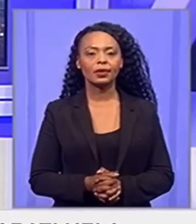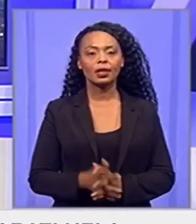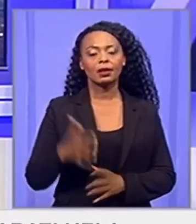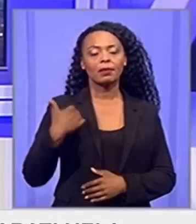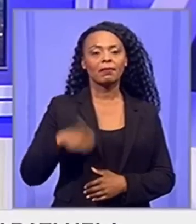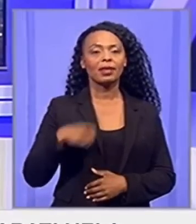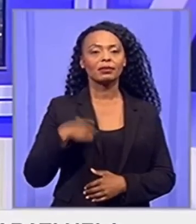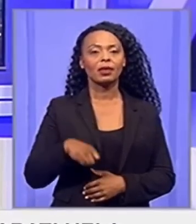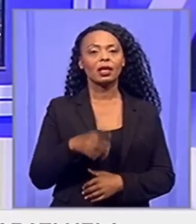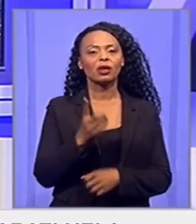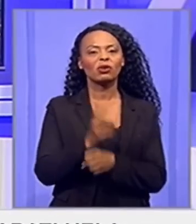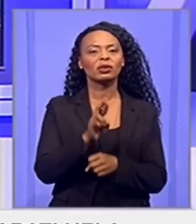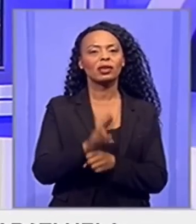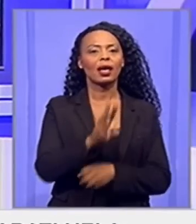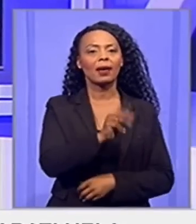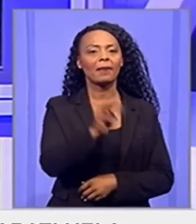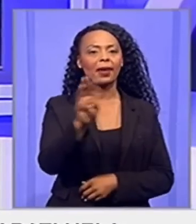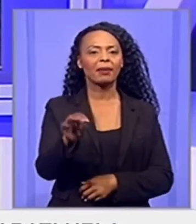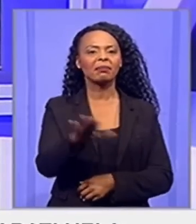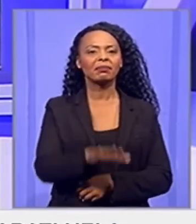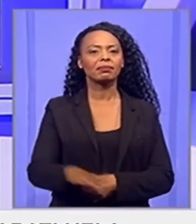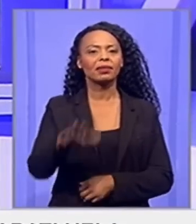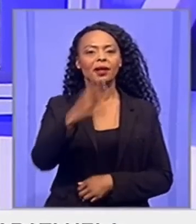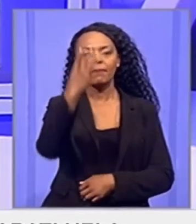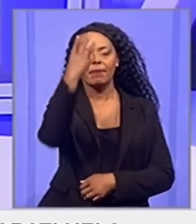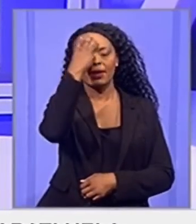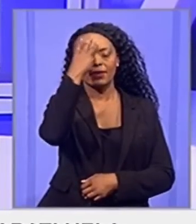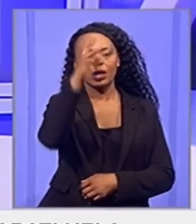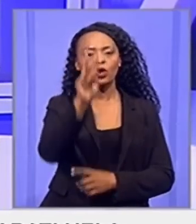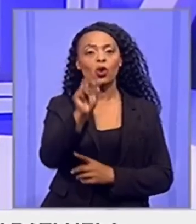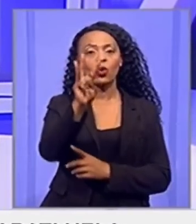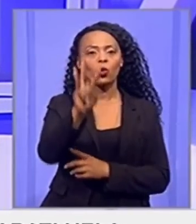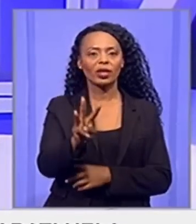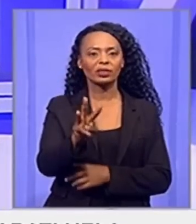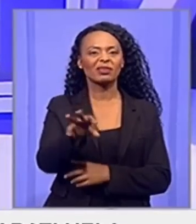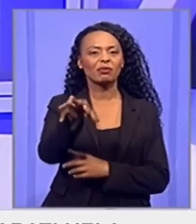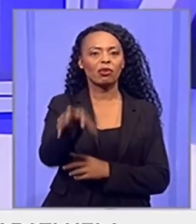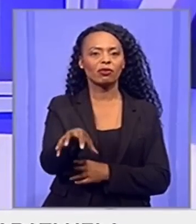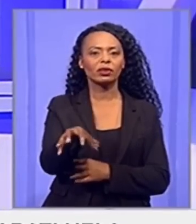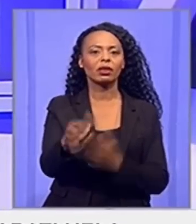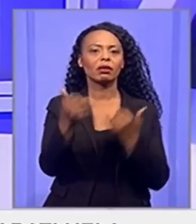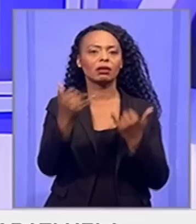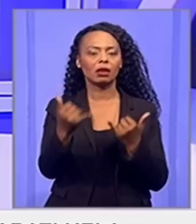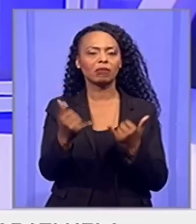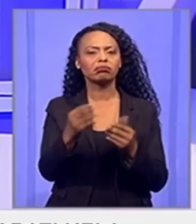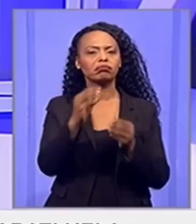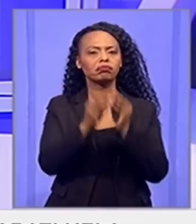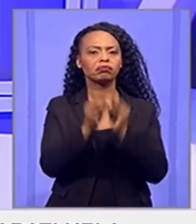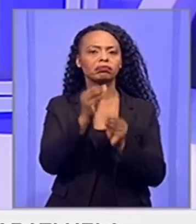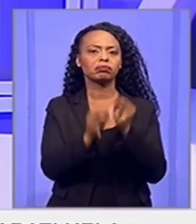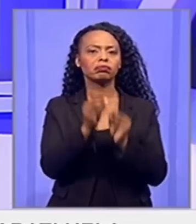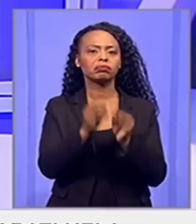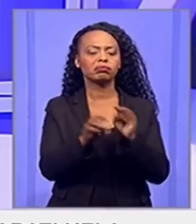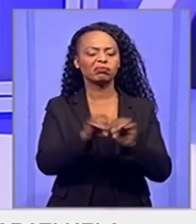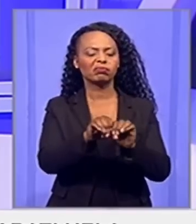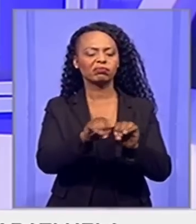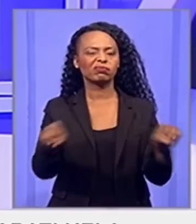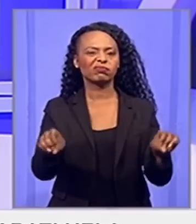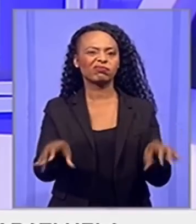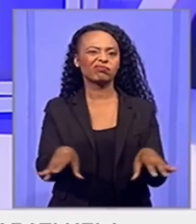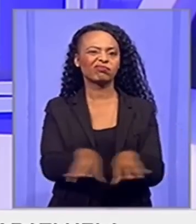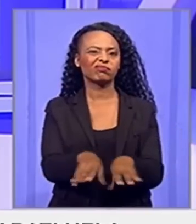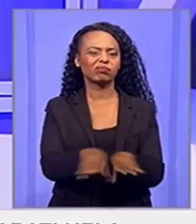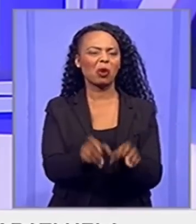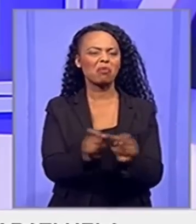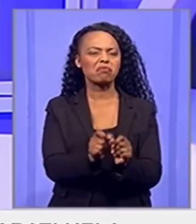Masepala wa Sedika wa ngaka modiri molema kwa Mahikeng kwa North West o santse o kgaratlha go baakanya dipeipi tsa kgelelo leswe tse